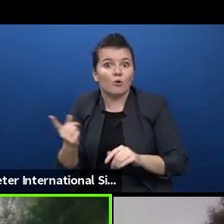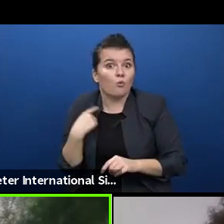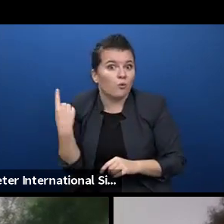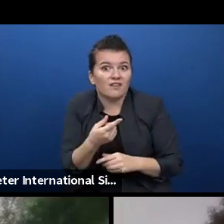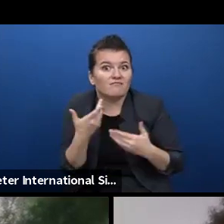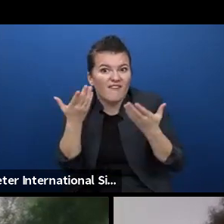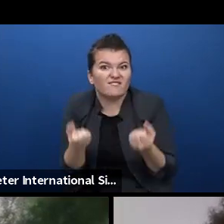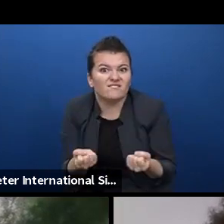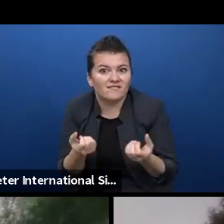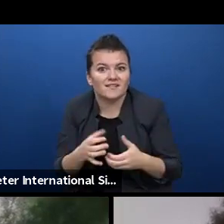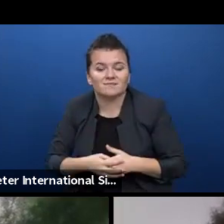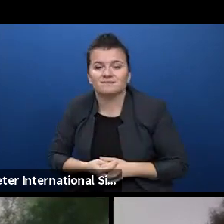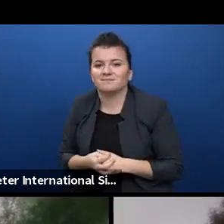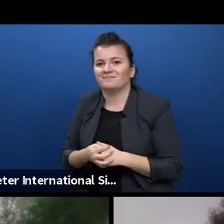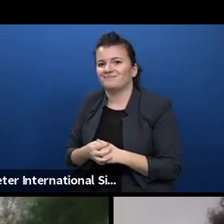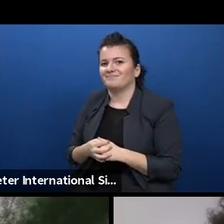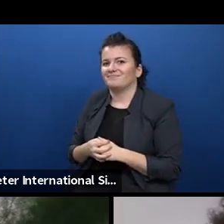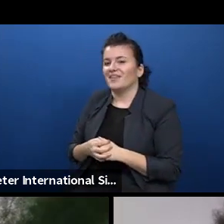That is a great pitch.